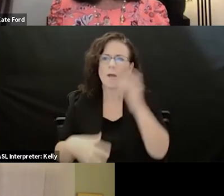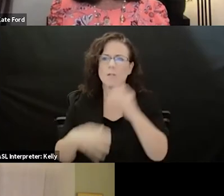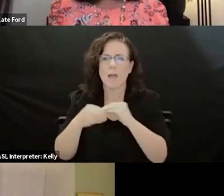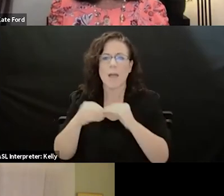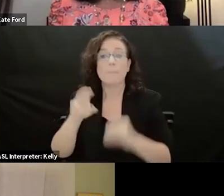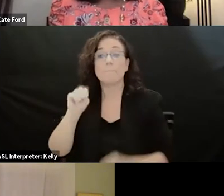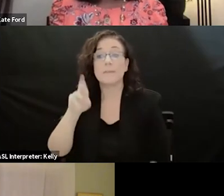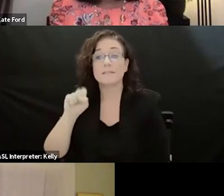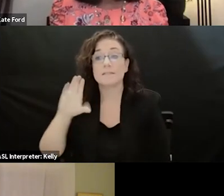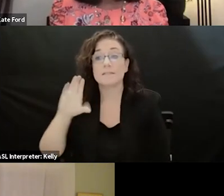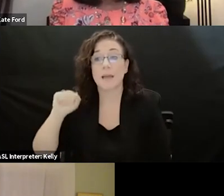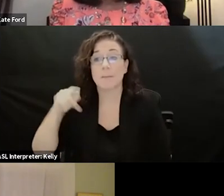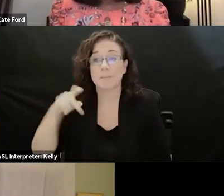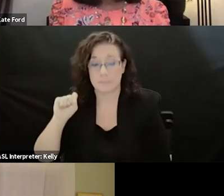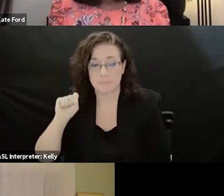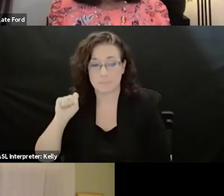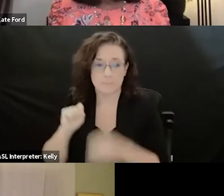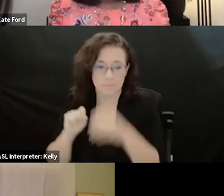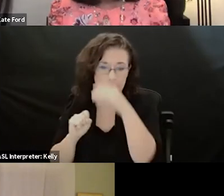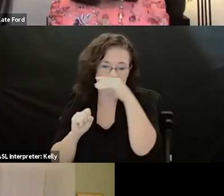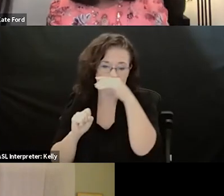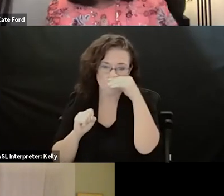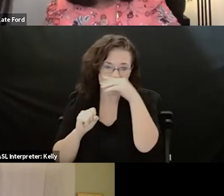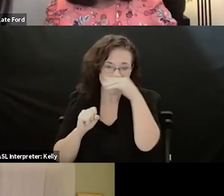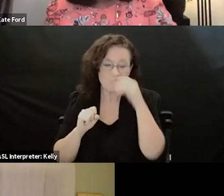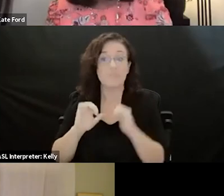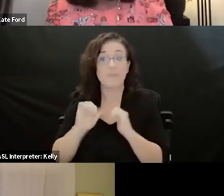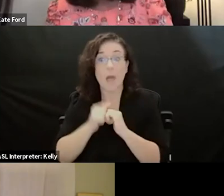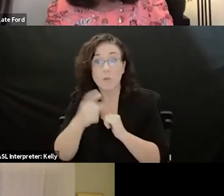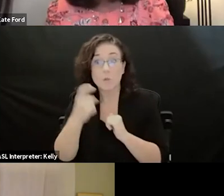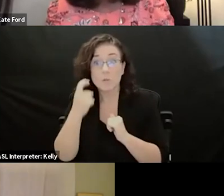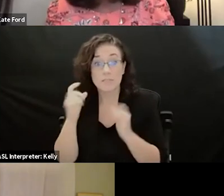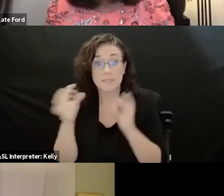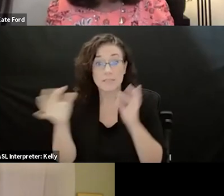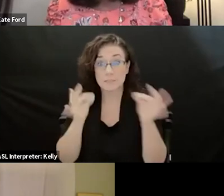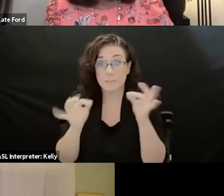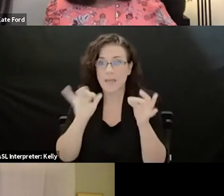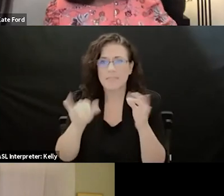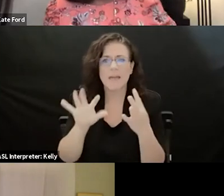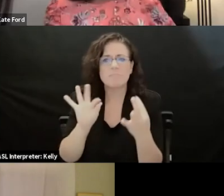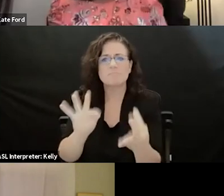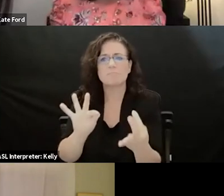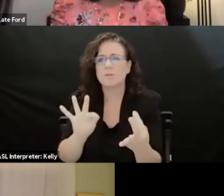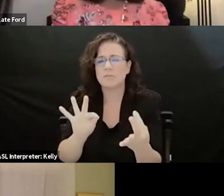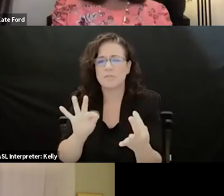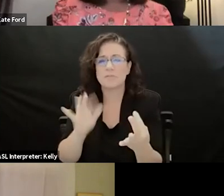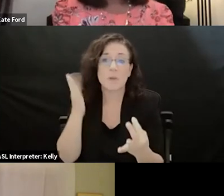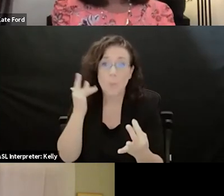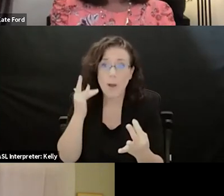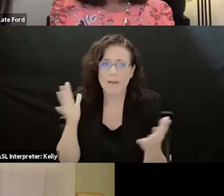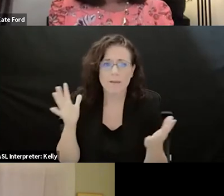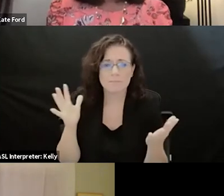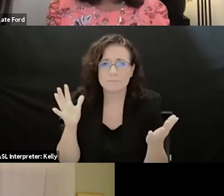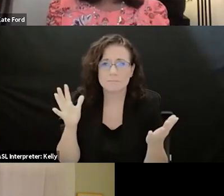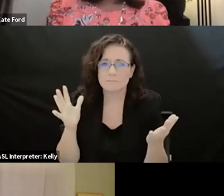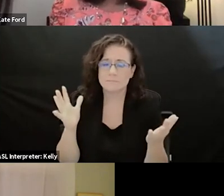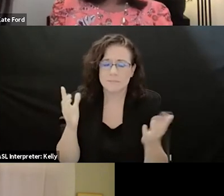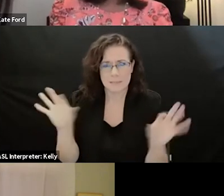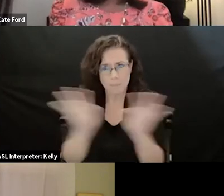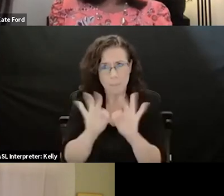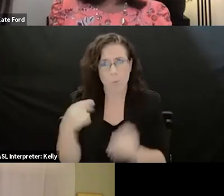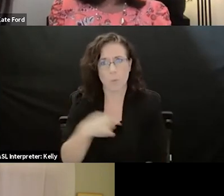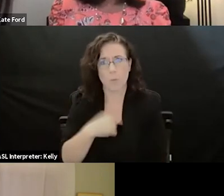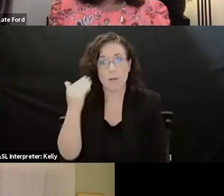that uh the way that you just explained it was wonderful because it's important to know and it's been astounding the